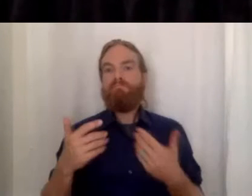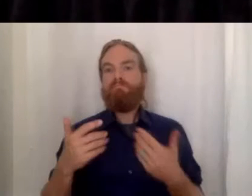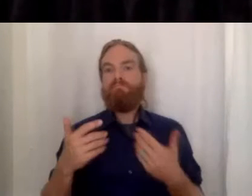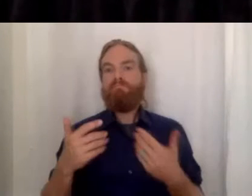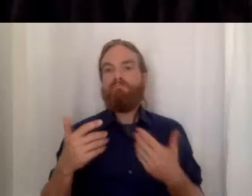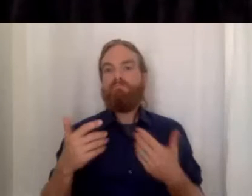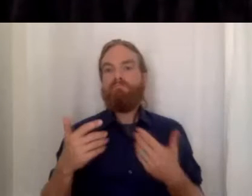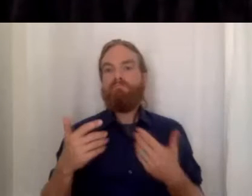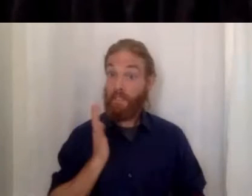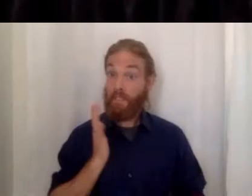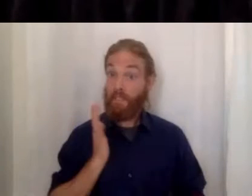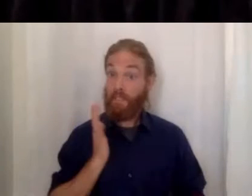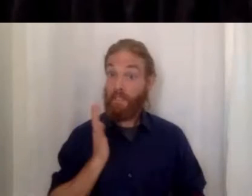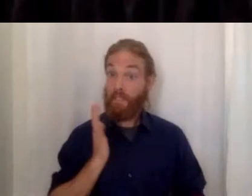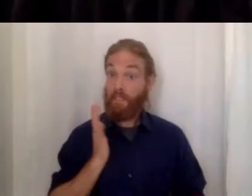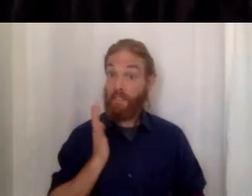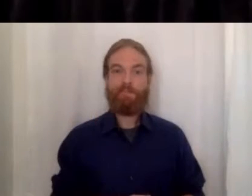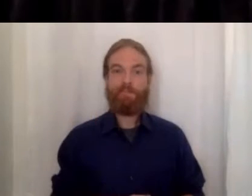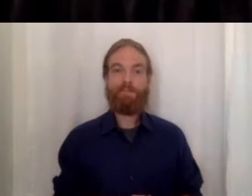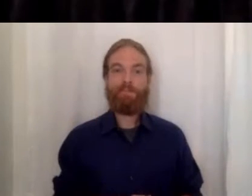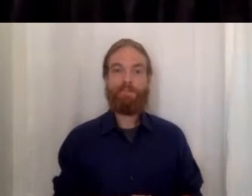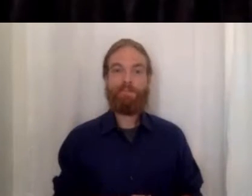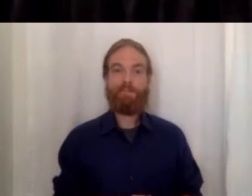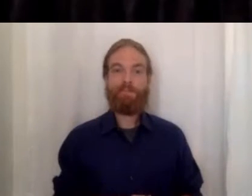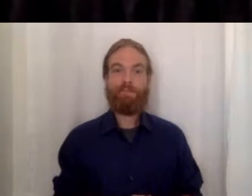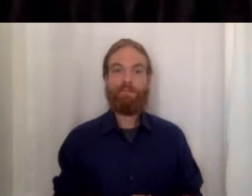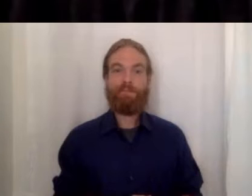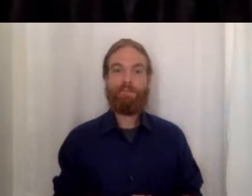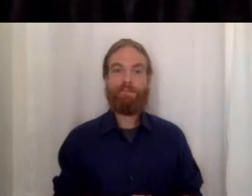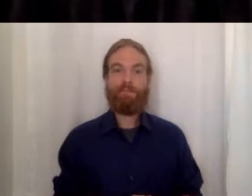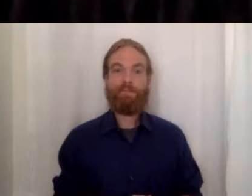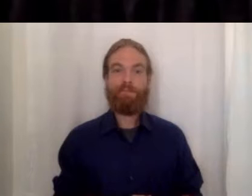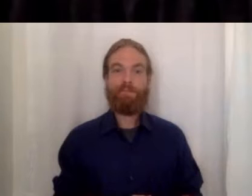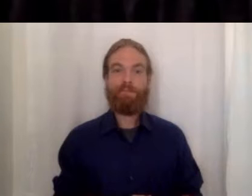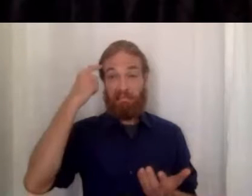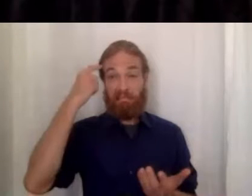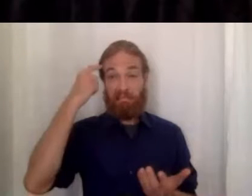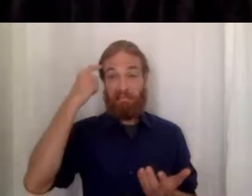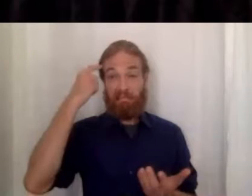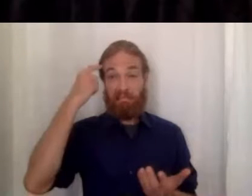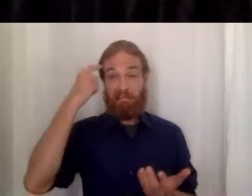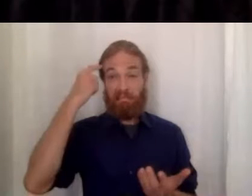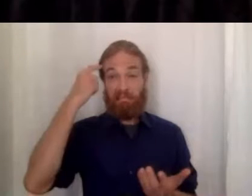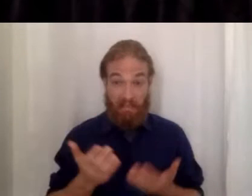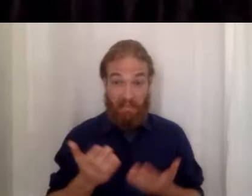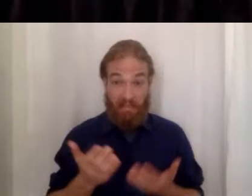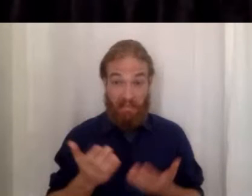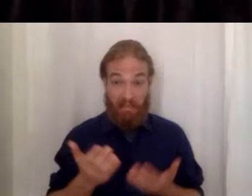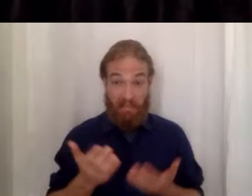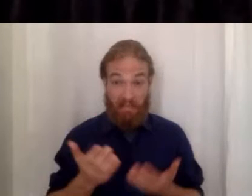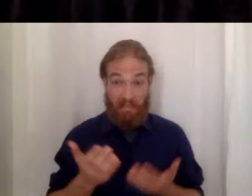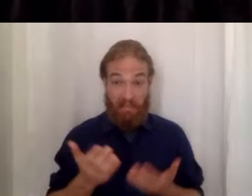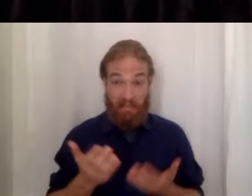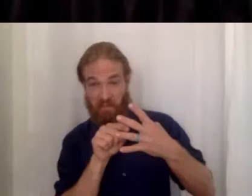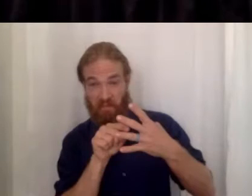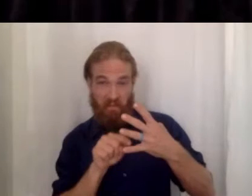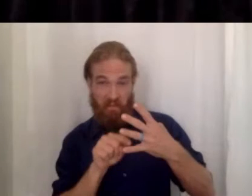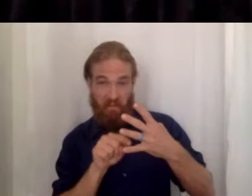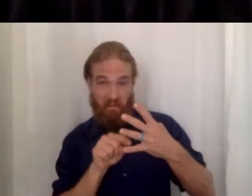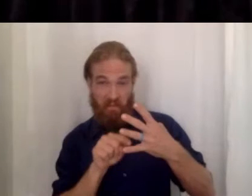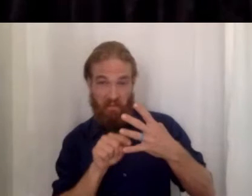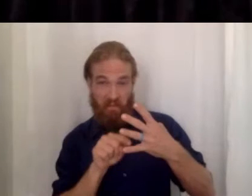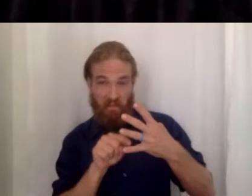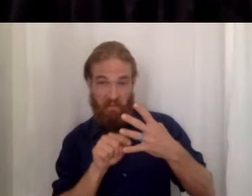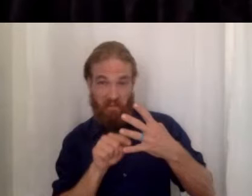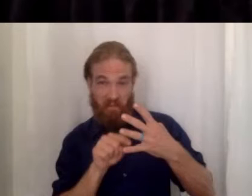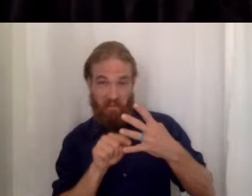probably mid October, and I'll ask our attorney Diana to chime in. But a